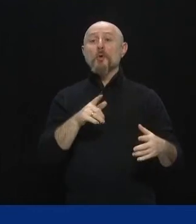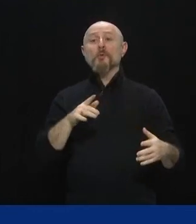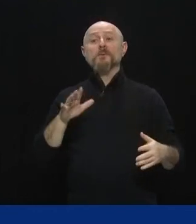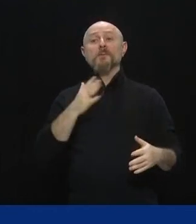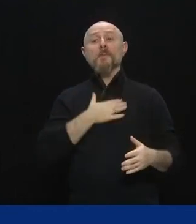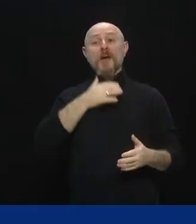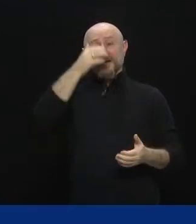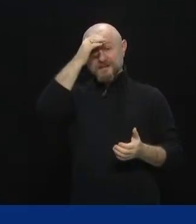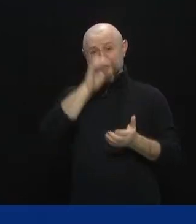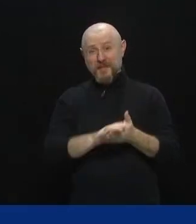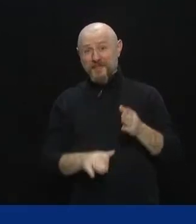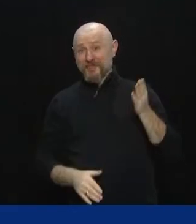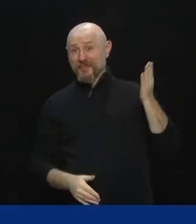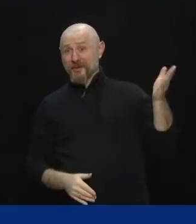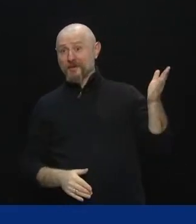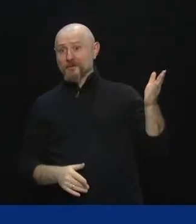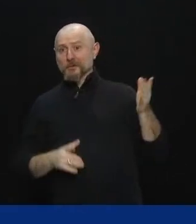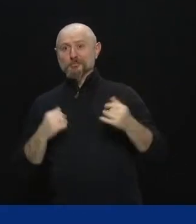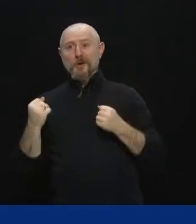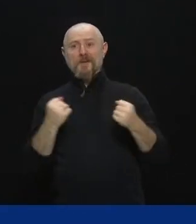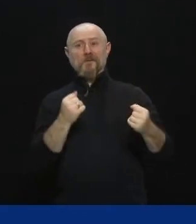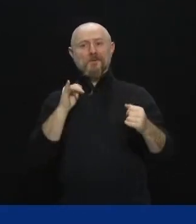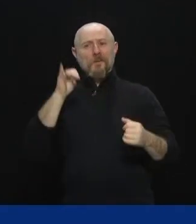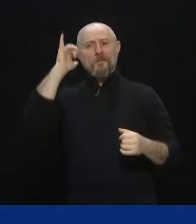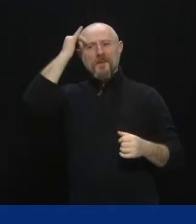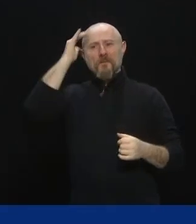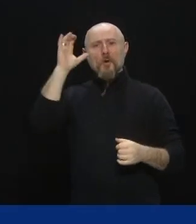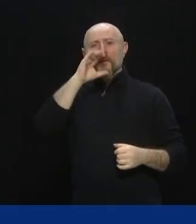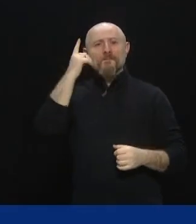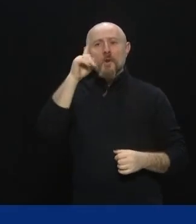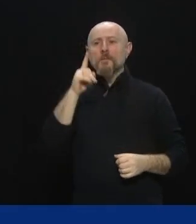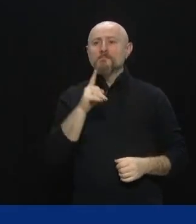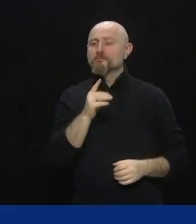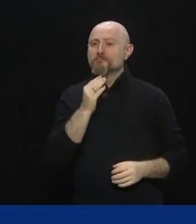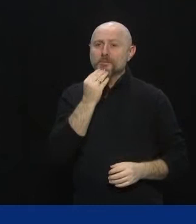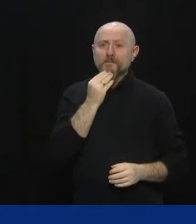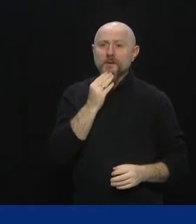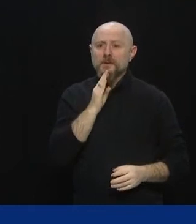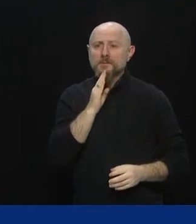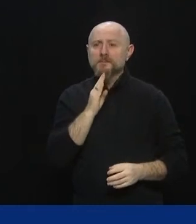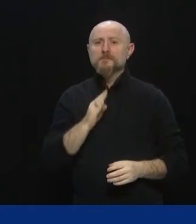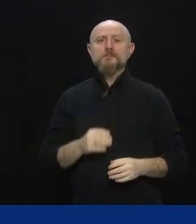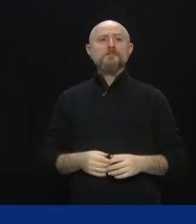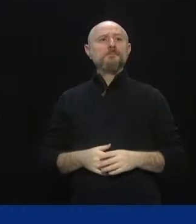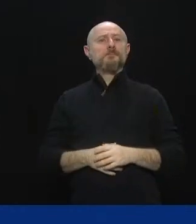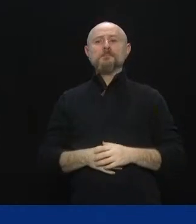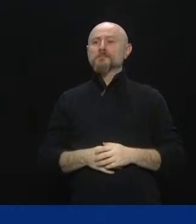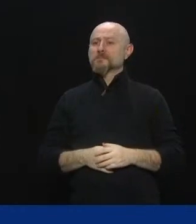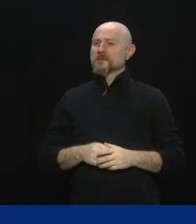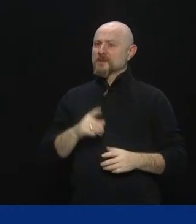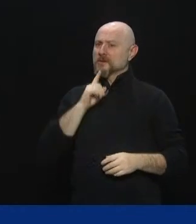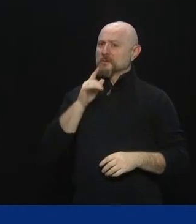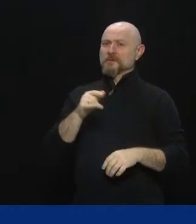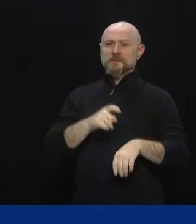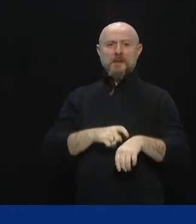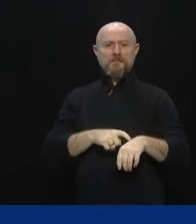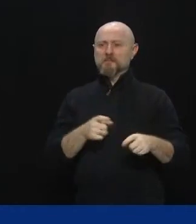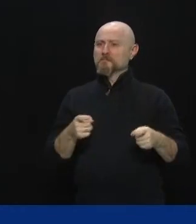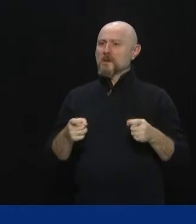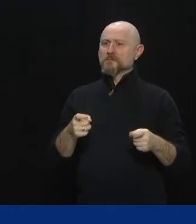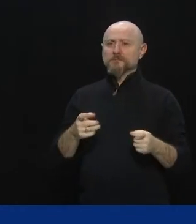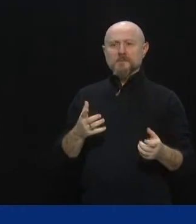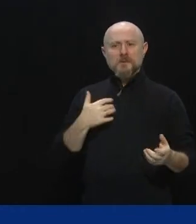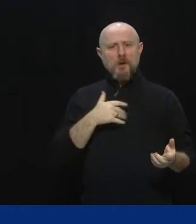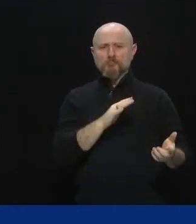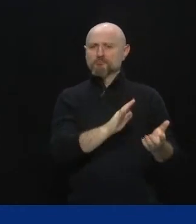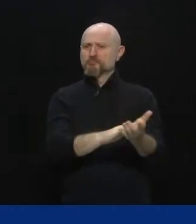around in the streets of Buffalo in search of breakfast. So in real time, we're managing the snow situation. I do commend New